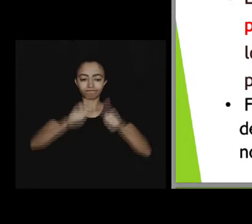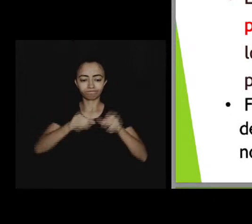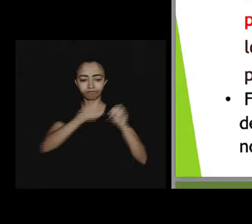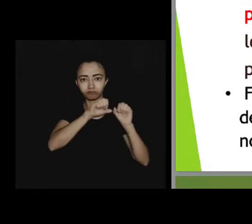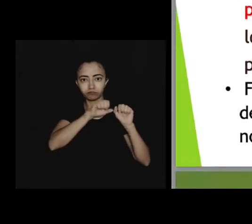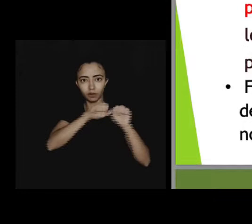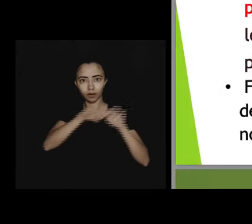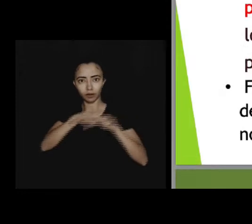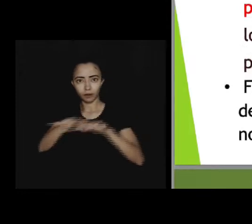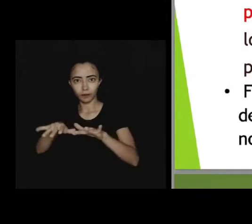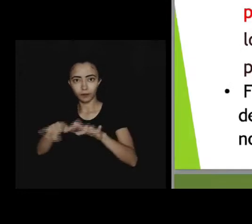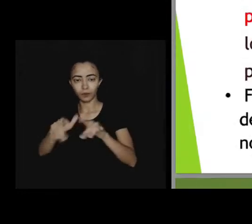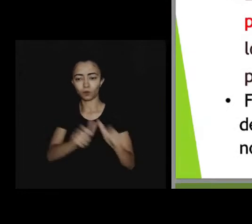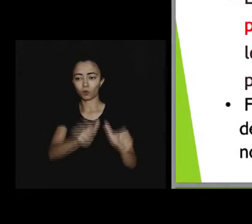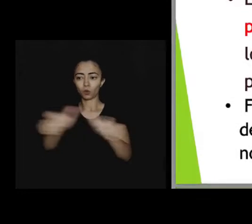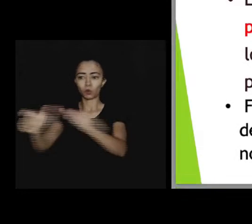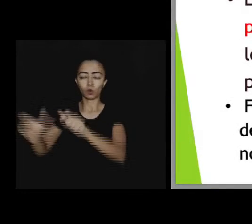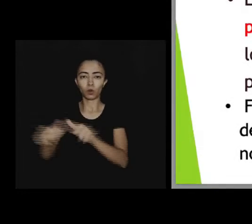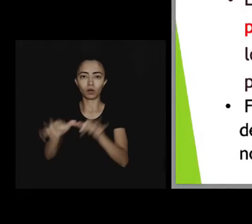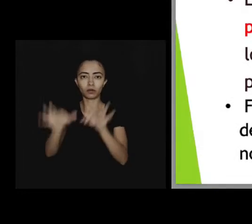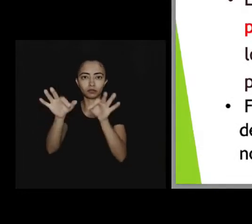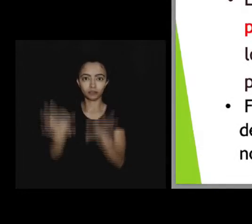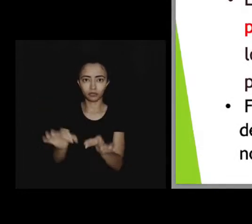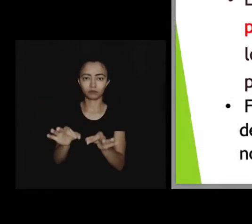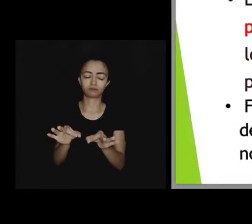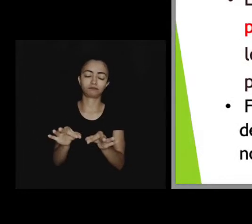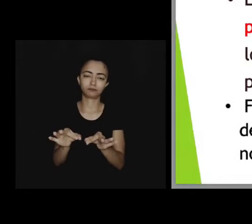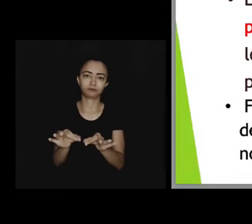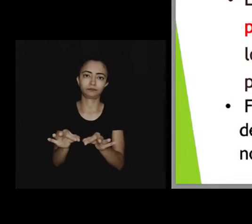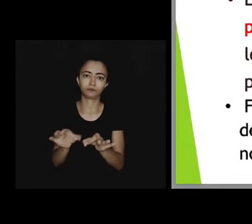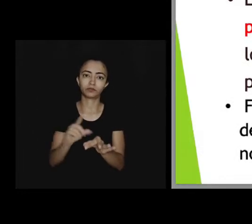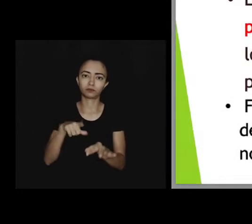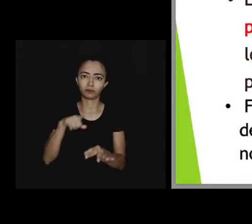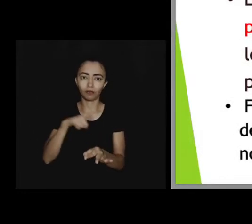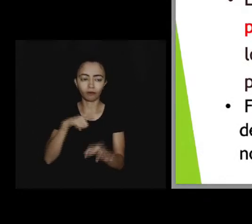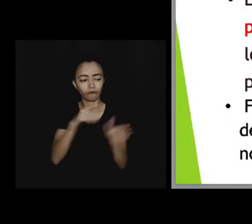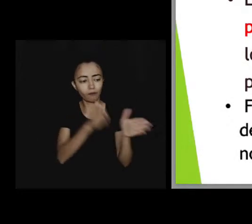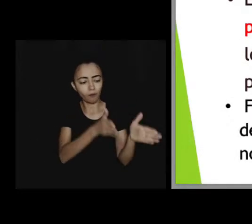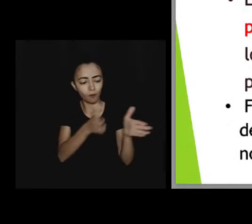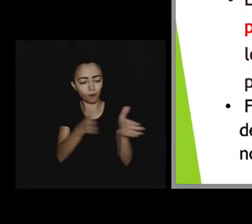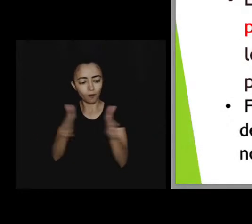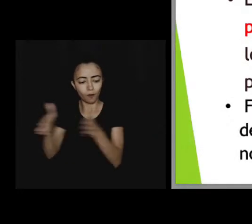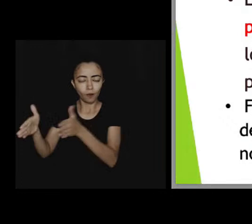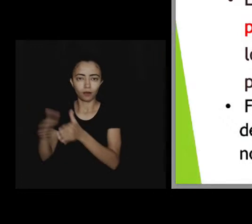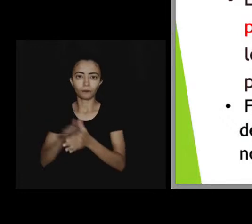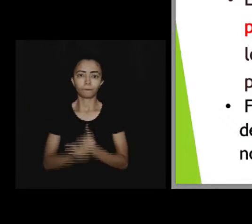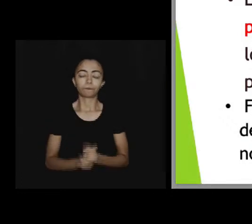the reporting, and sending these reports to the regulatory